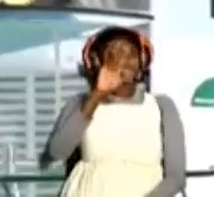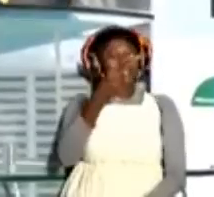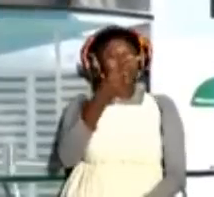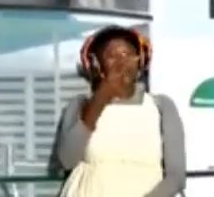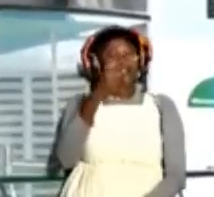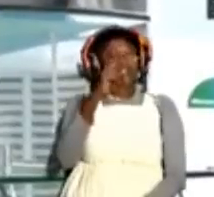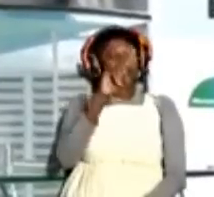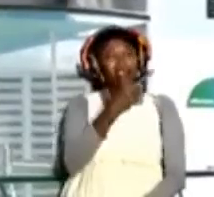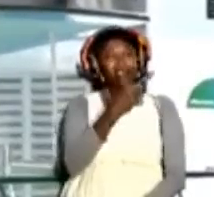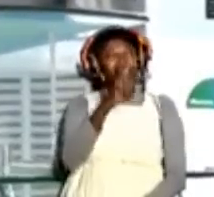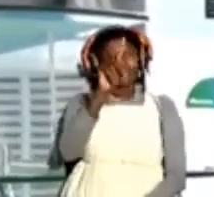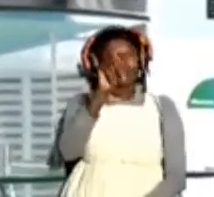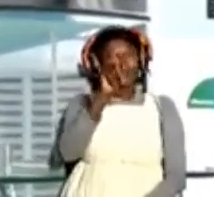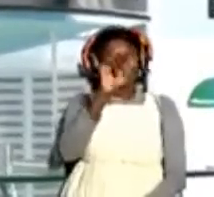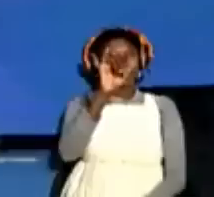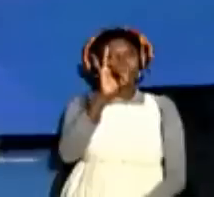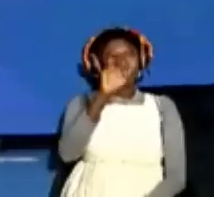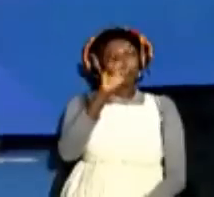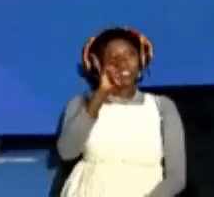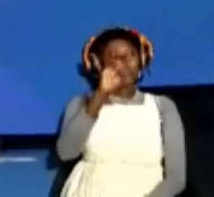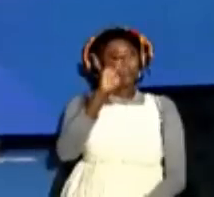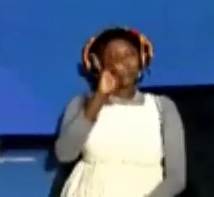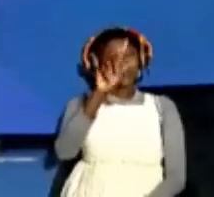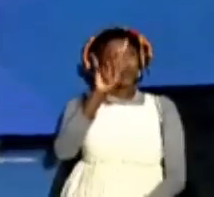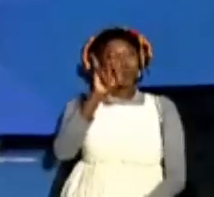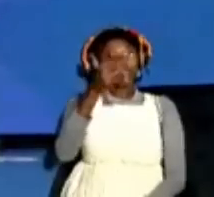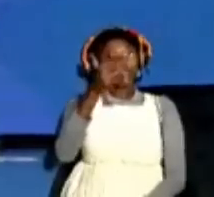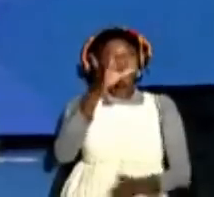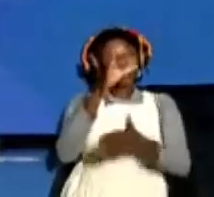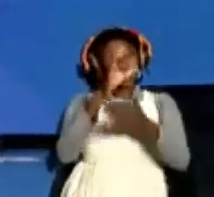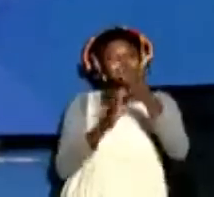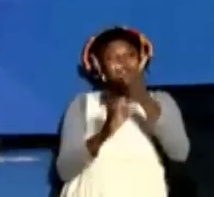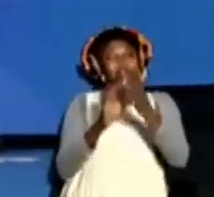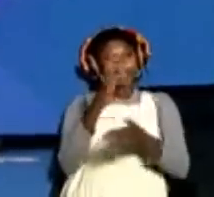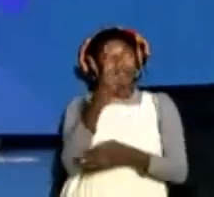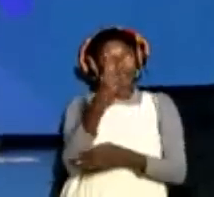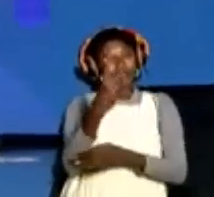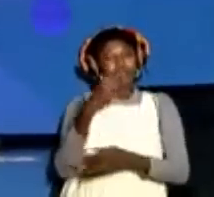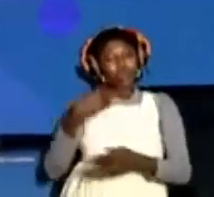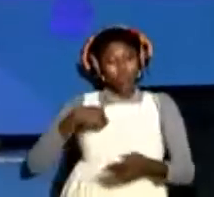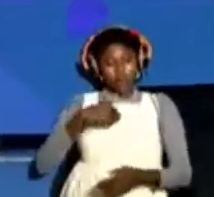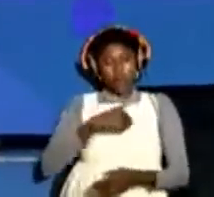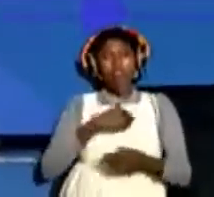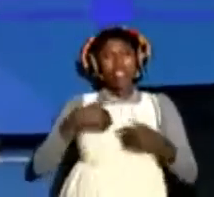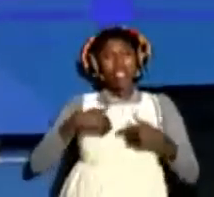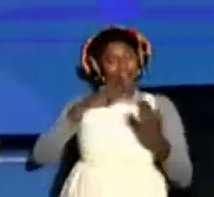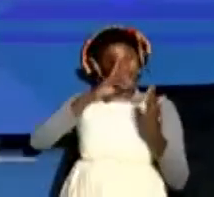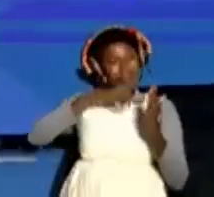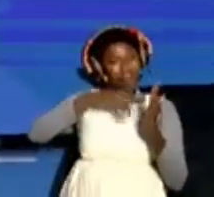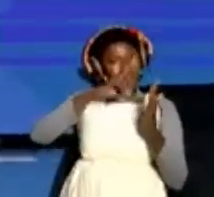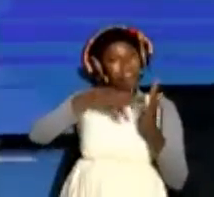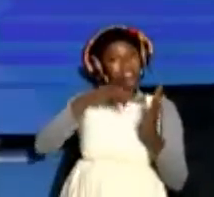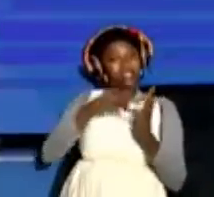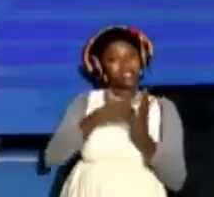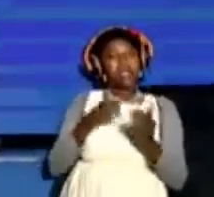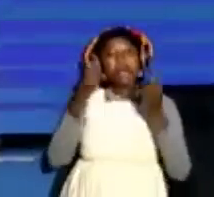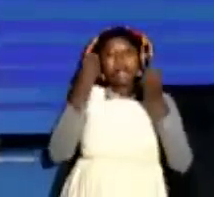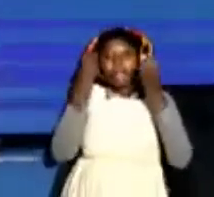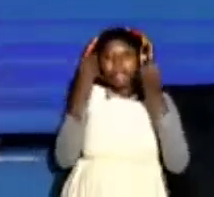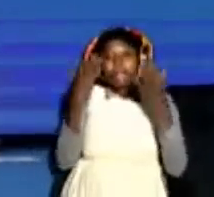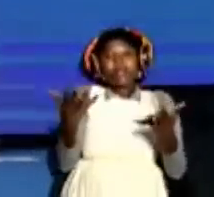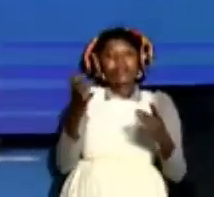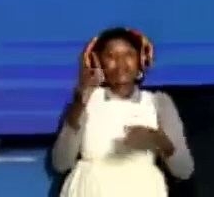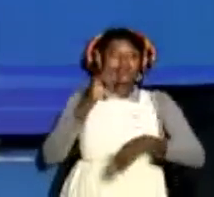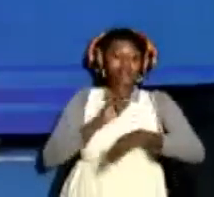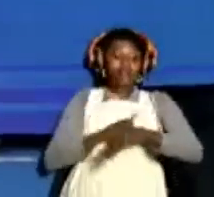2 is a passage you have read many times. But this